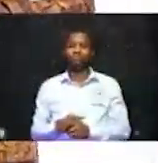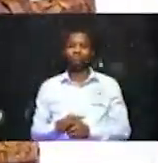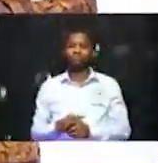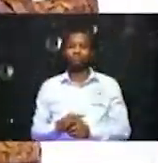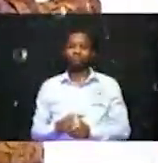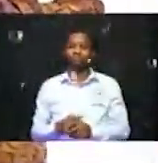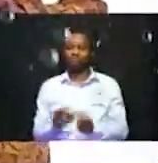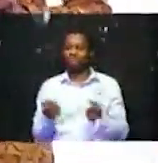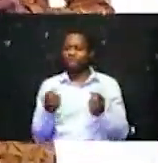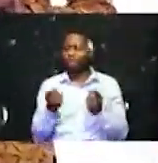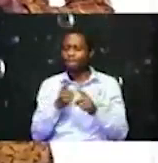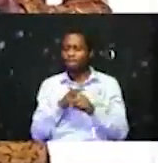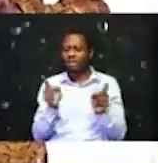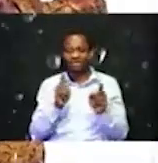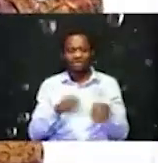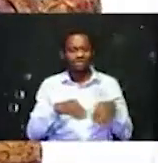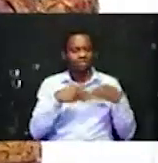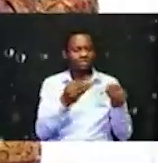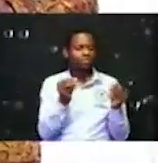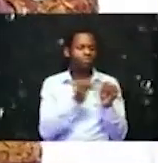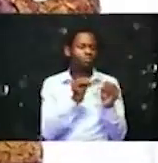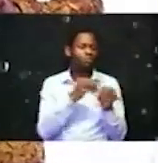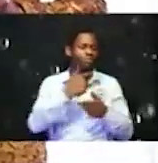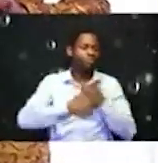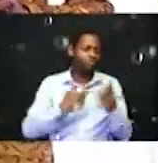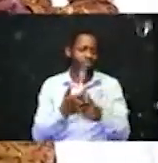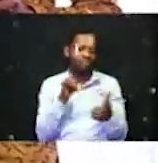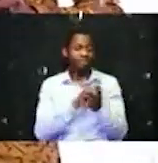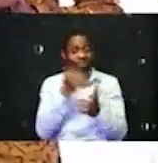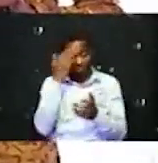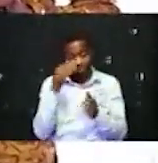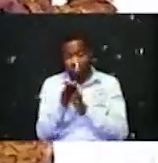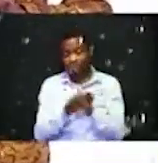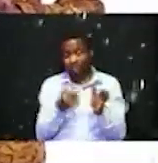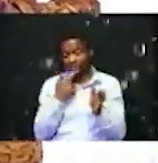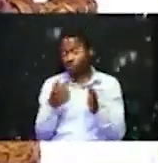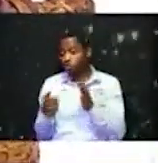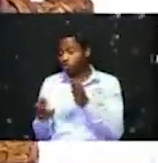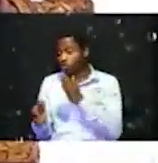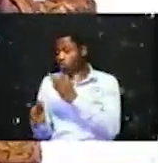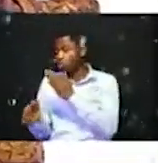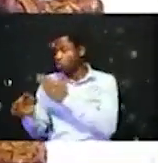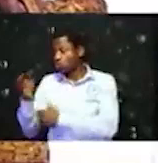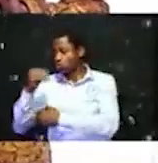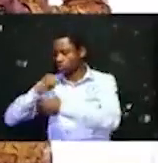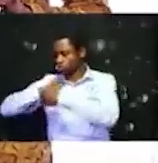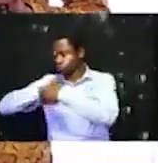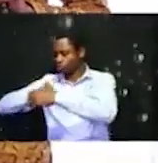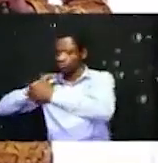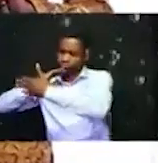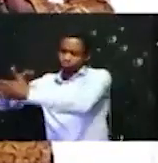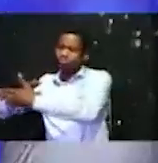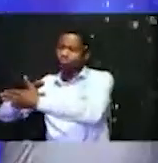gives more grace. That is why scripture says, God opposes the proud but shows favor to the humble. And